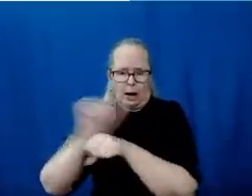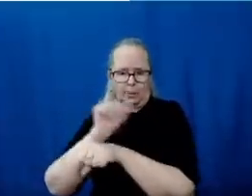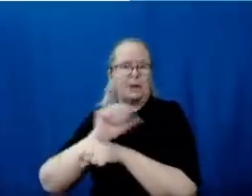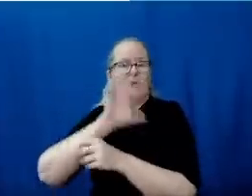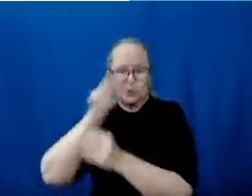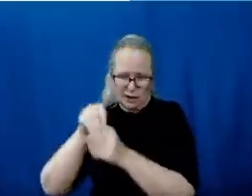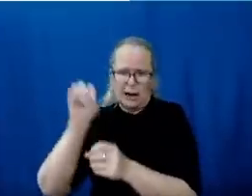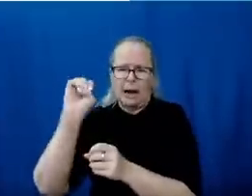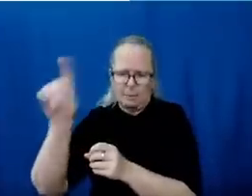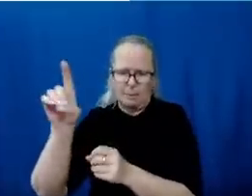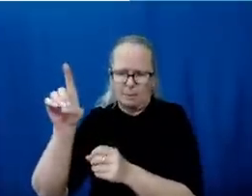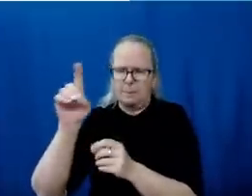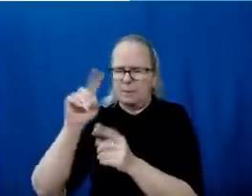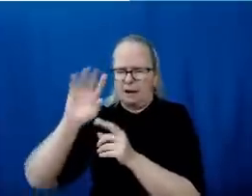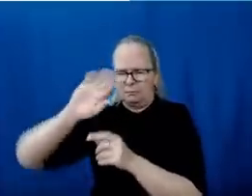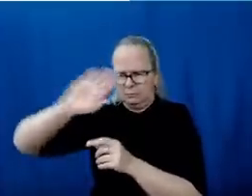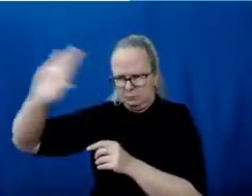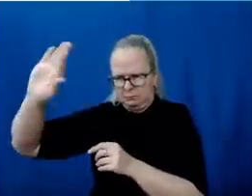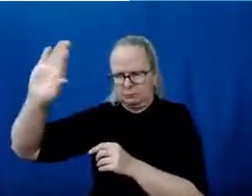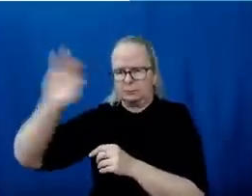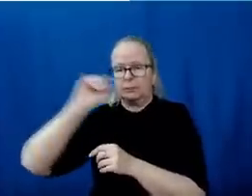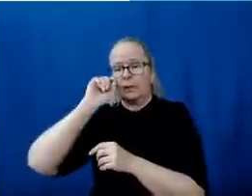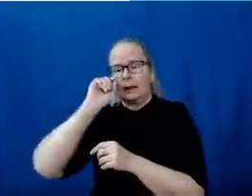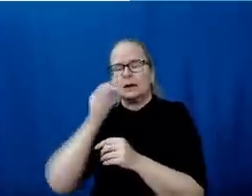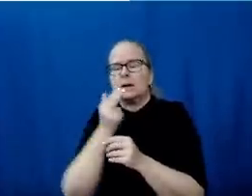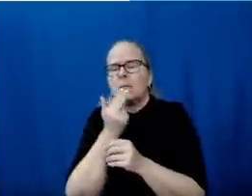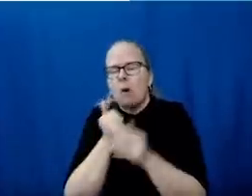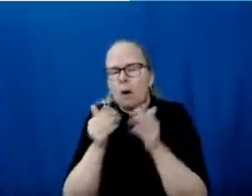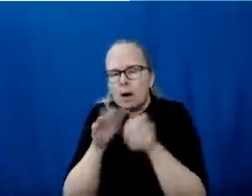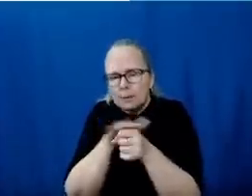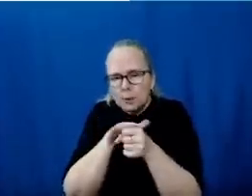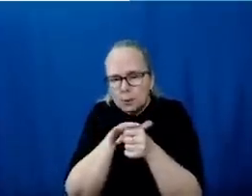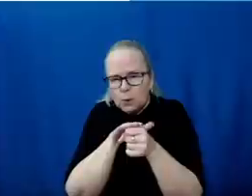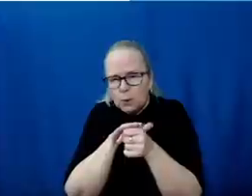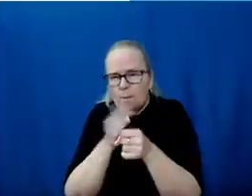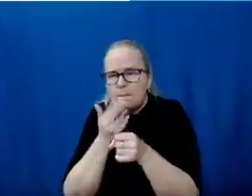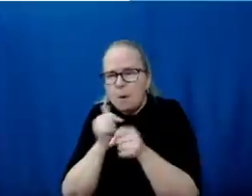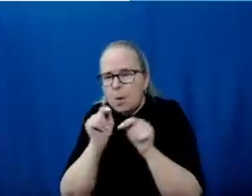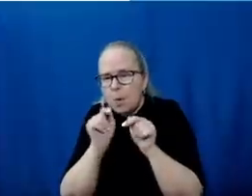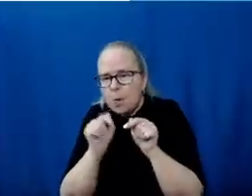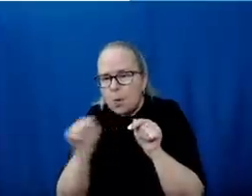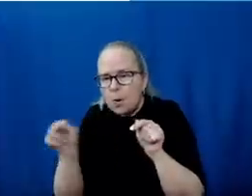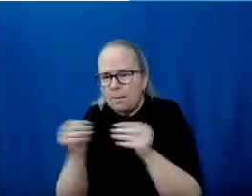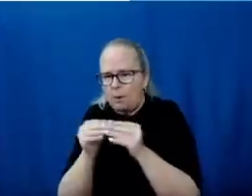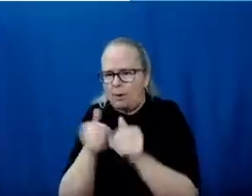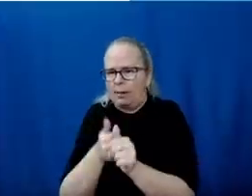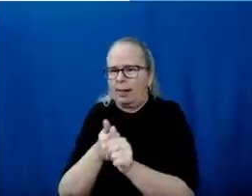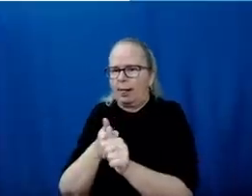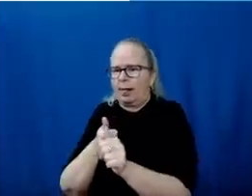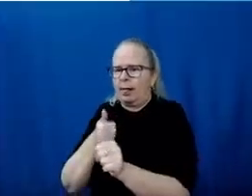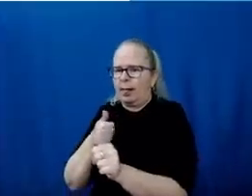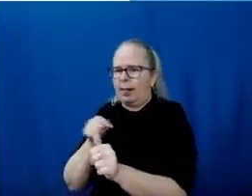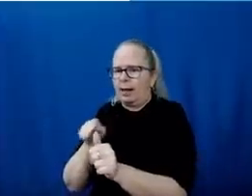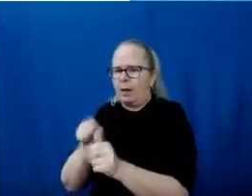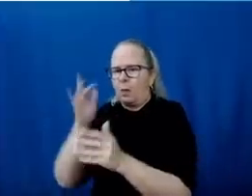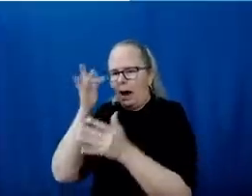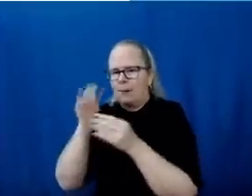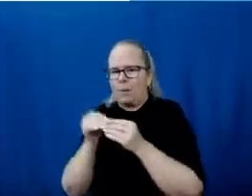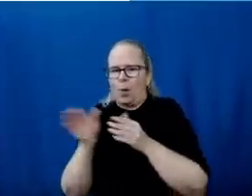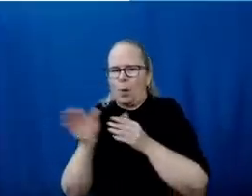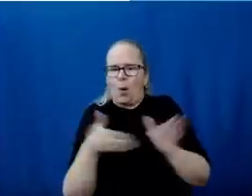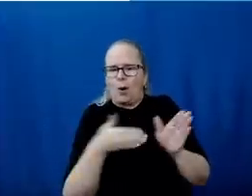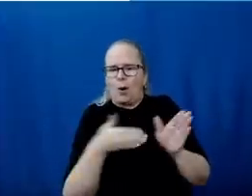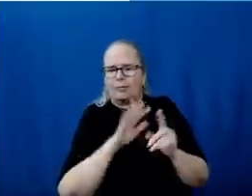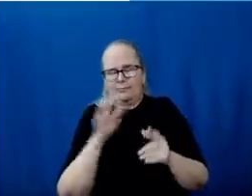other areas of Alberta, including Edmonton, which followed slightly later. But it's been the smaller communities that have been taken a longer time